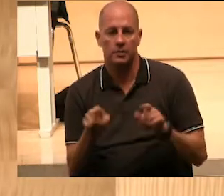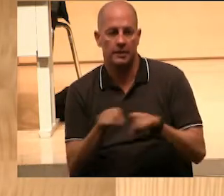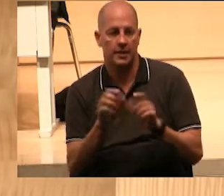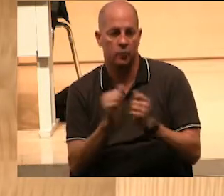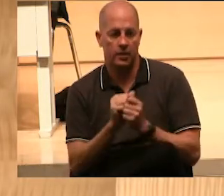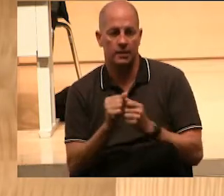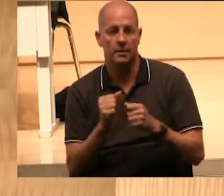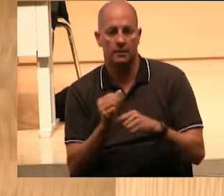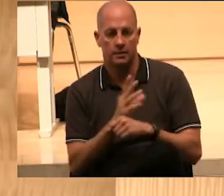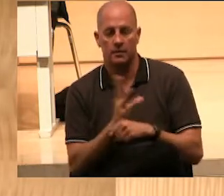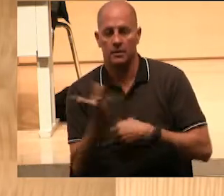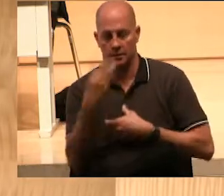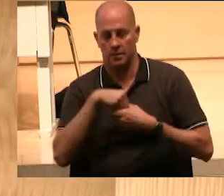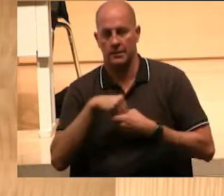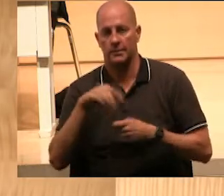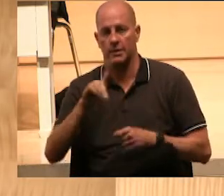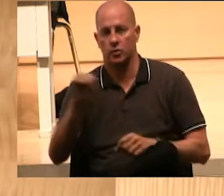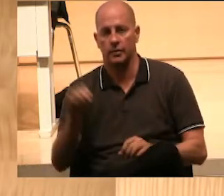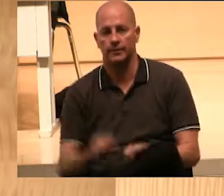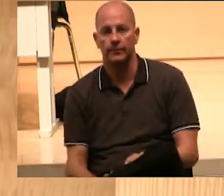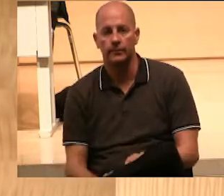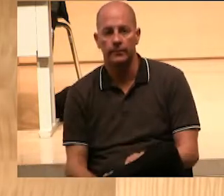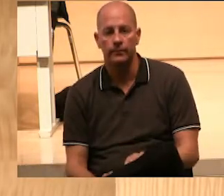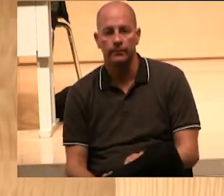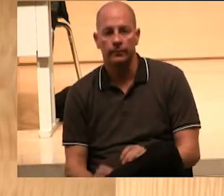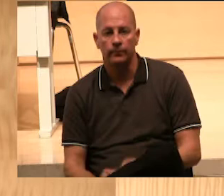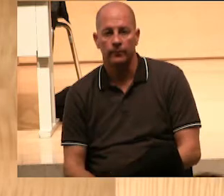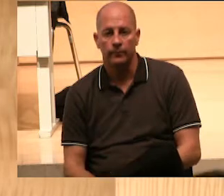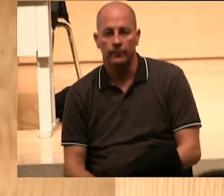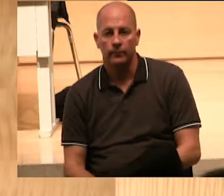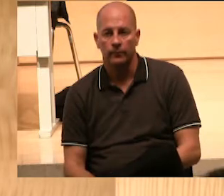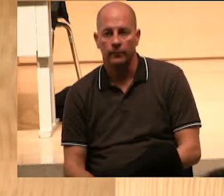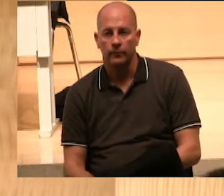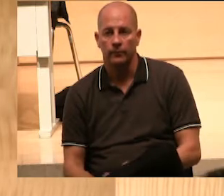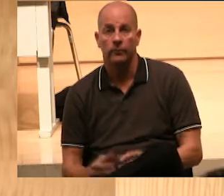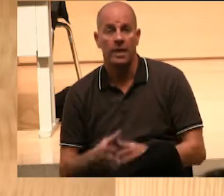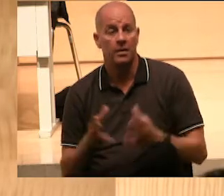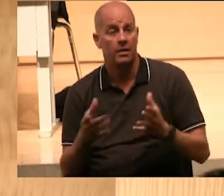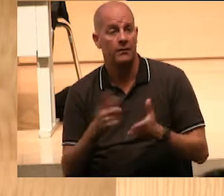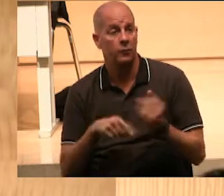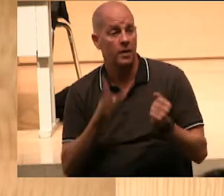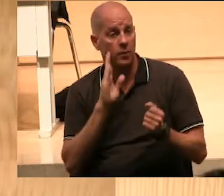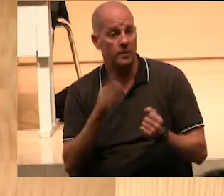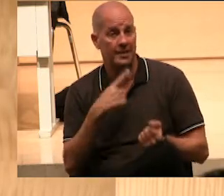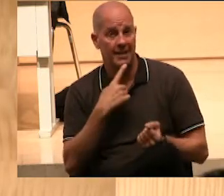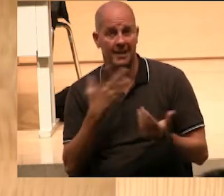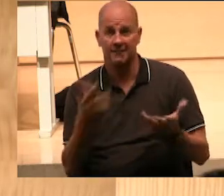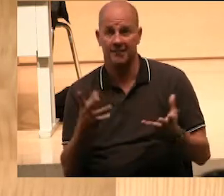So with reasonable accommodations, I'm going to skip most of this because a lot of what I was going to say has actually been covered.